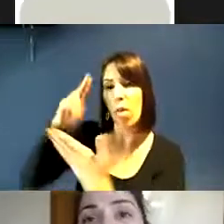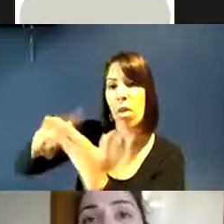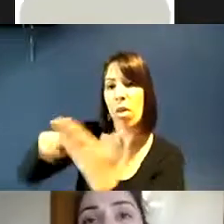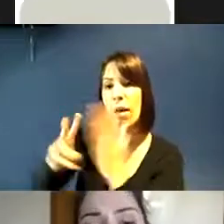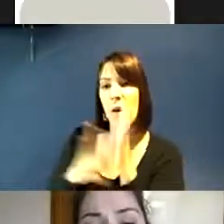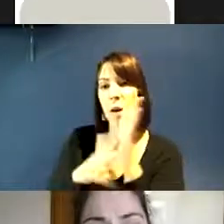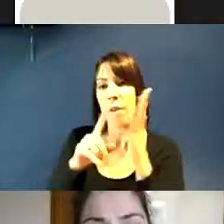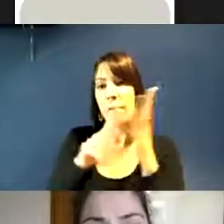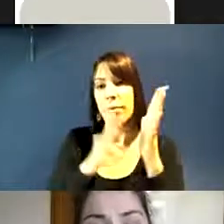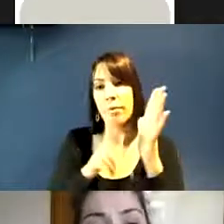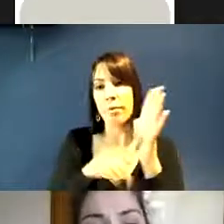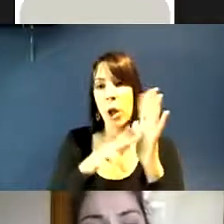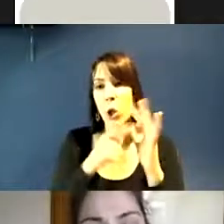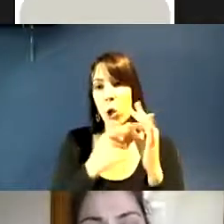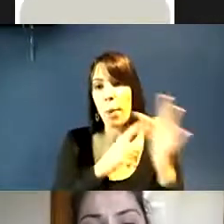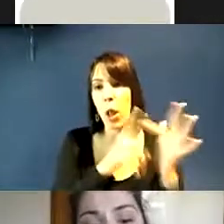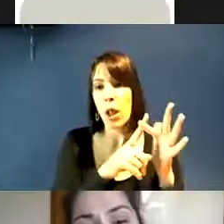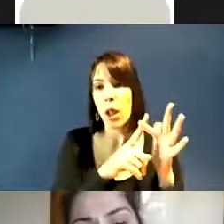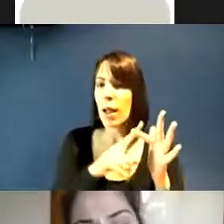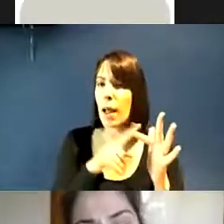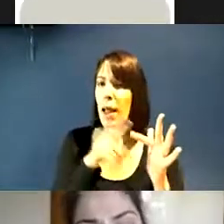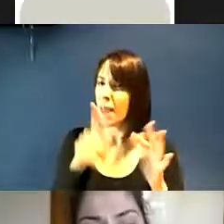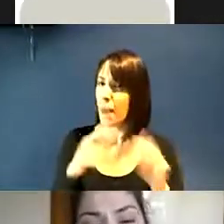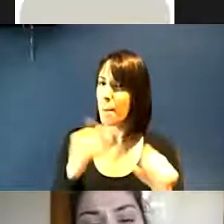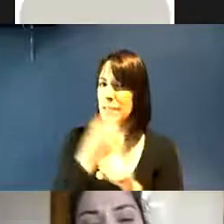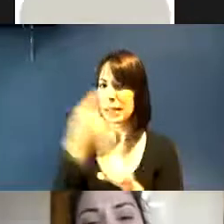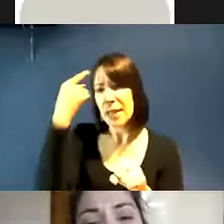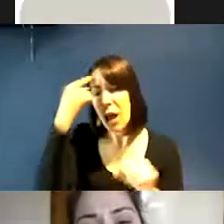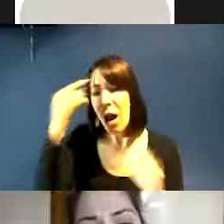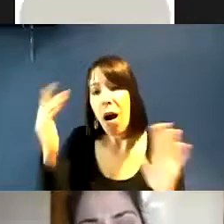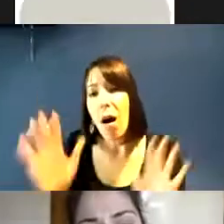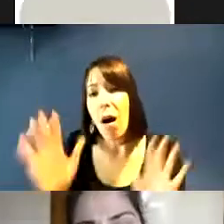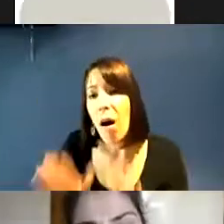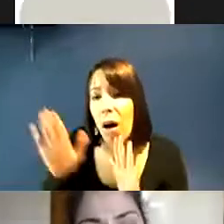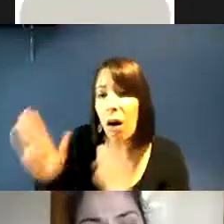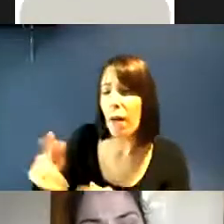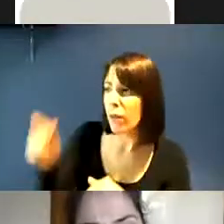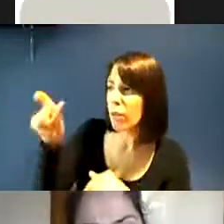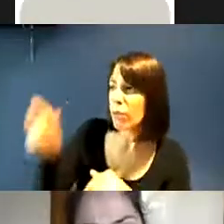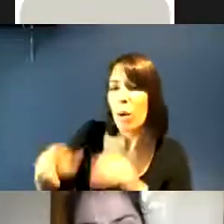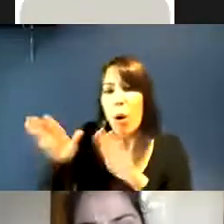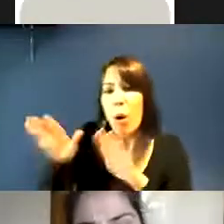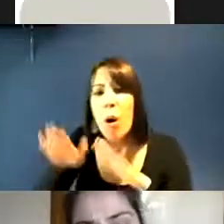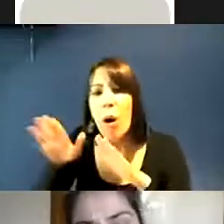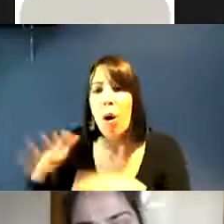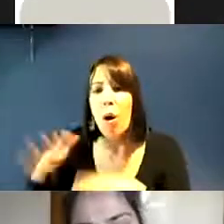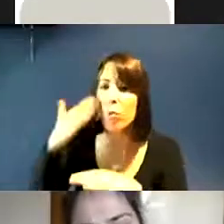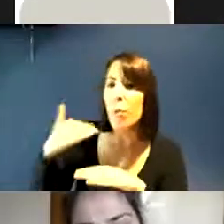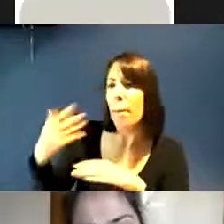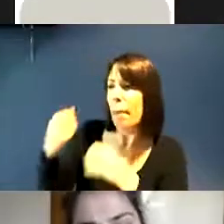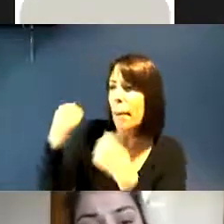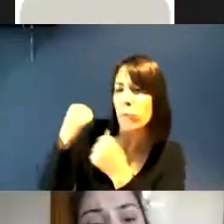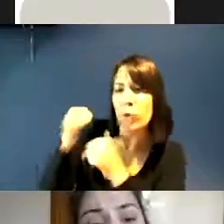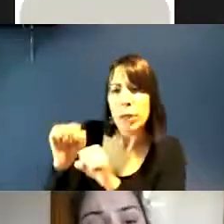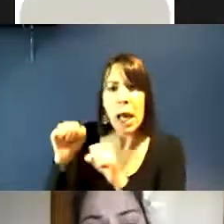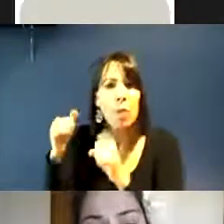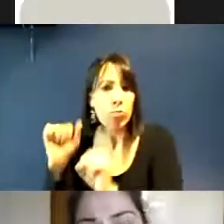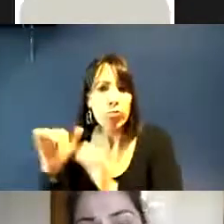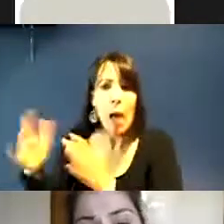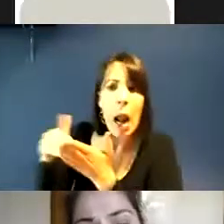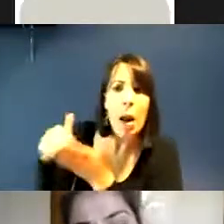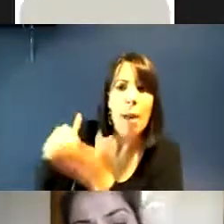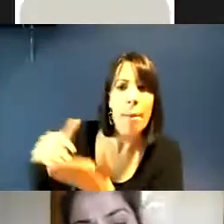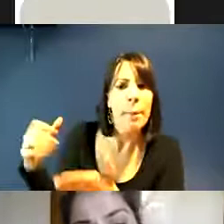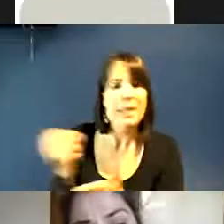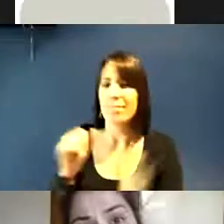be protected. And of course, because we know that women with disabilities experience higher rates